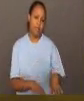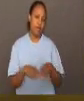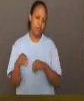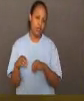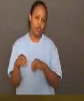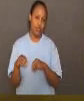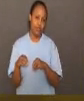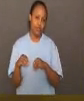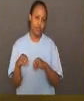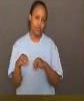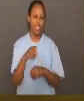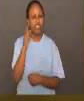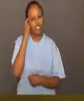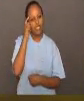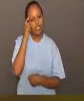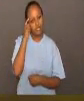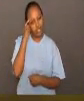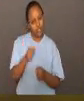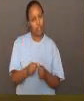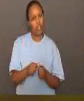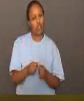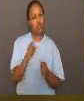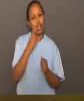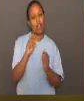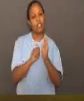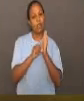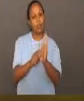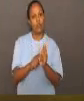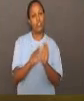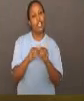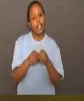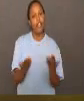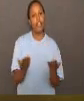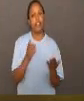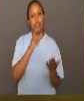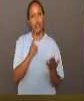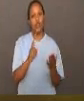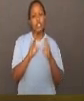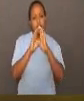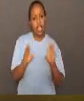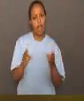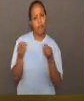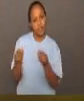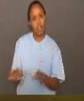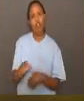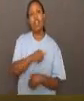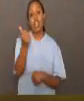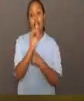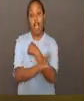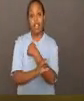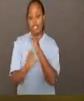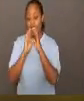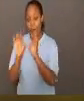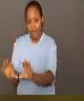Students, can you think of some examples of how a lack of security in other